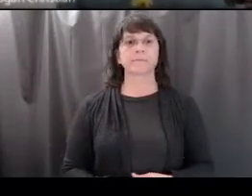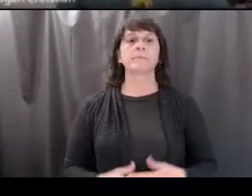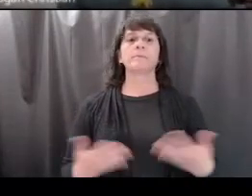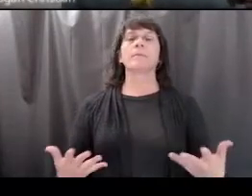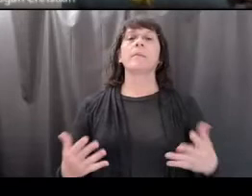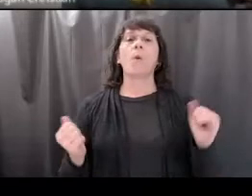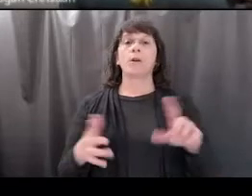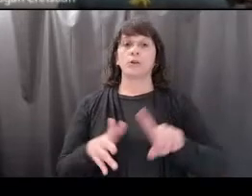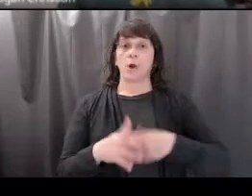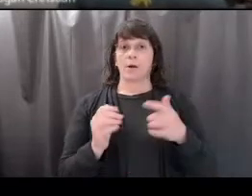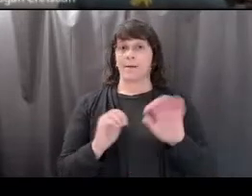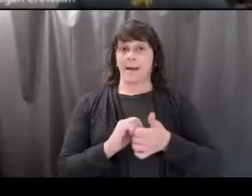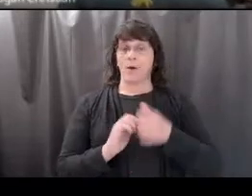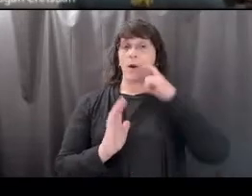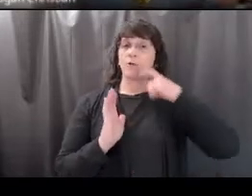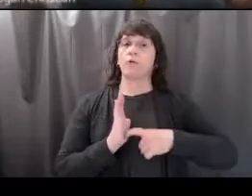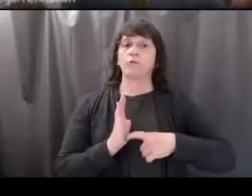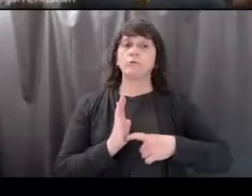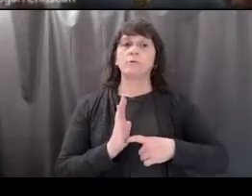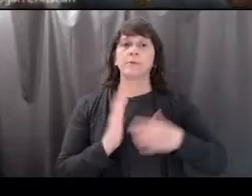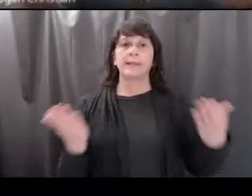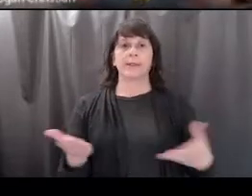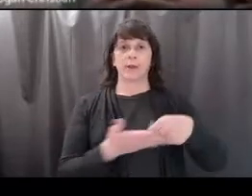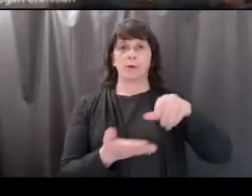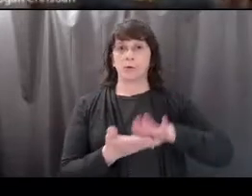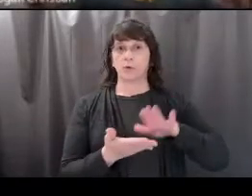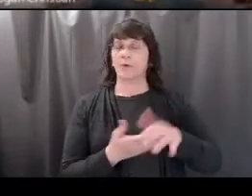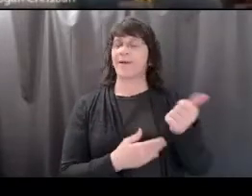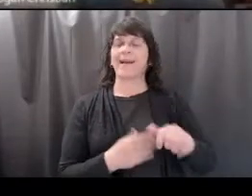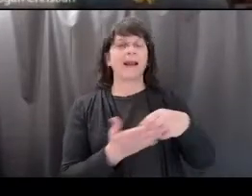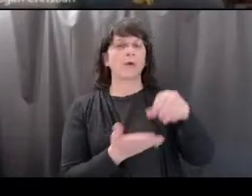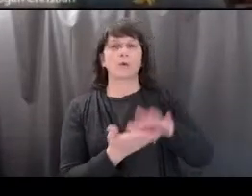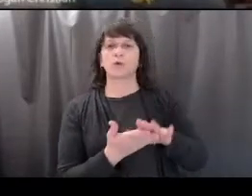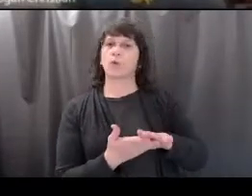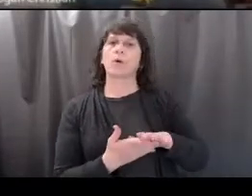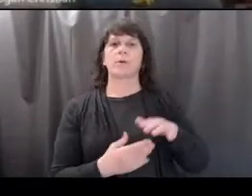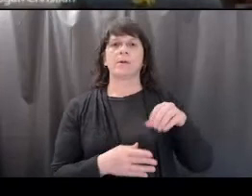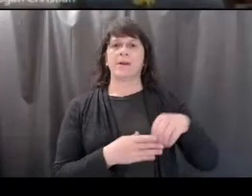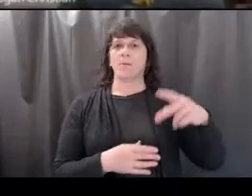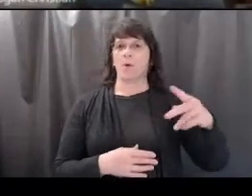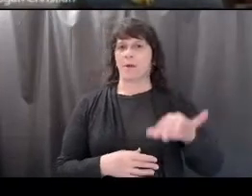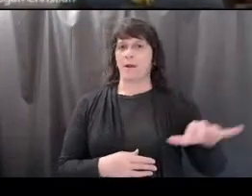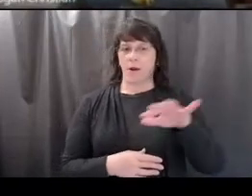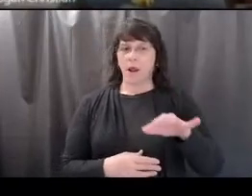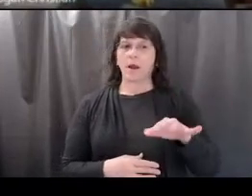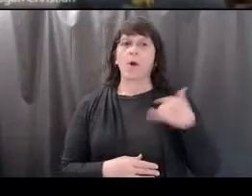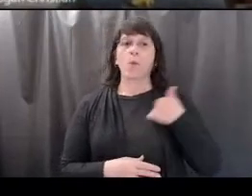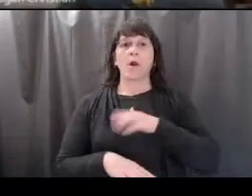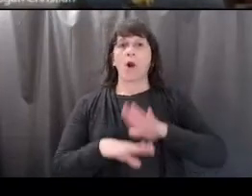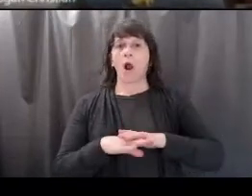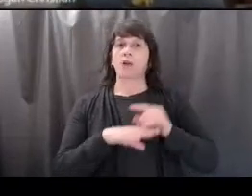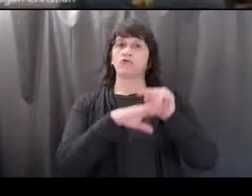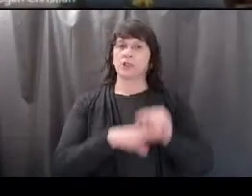So we want to start by acknowledging that here at Outdoor School and at any outdoor school location in the Portland area, we are on